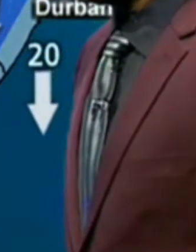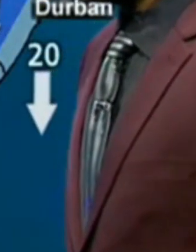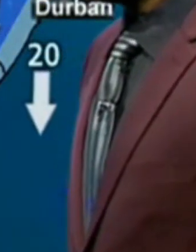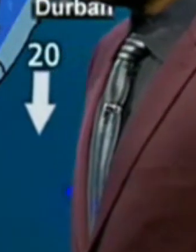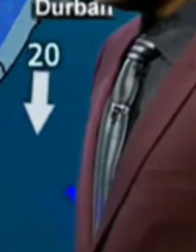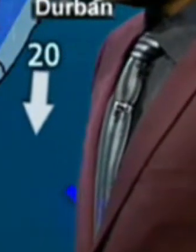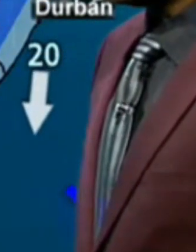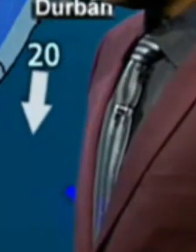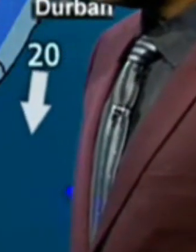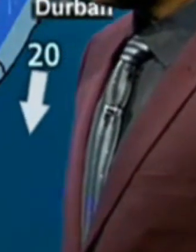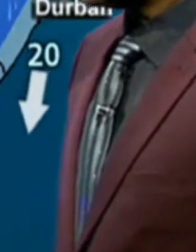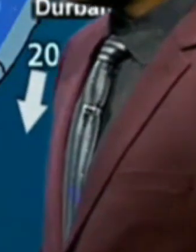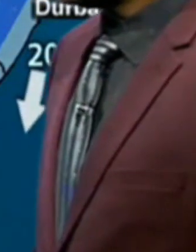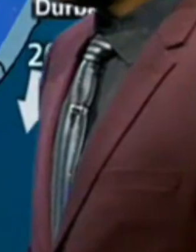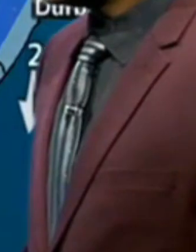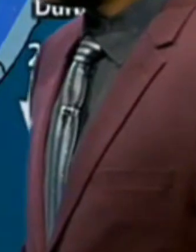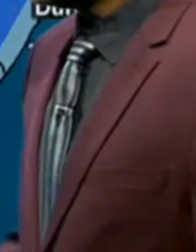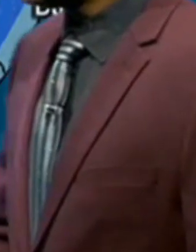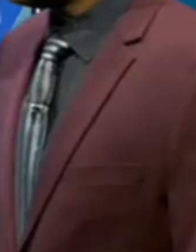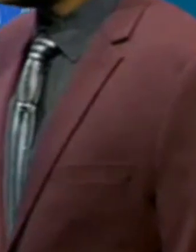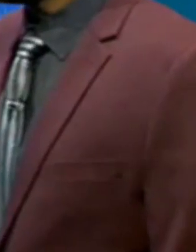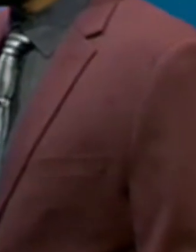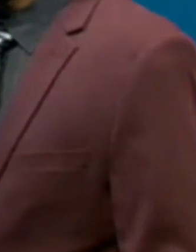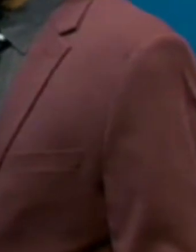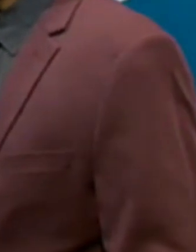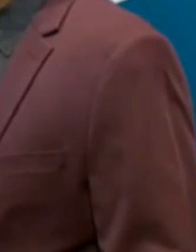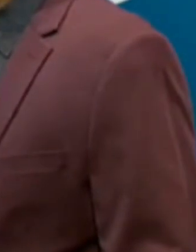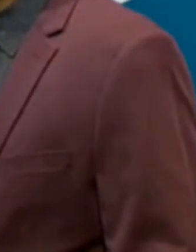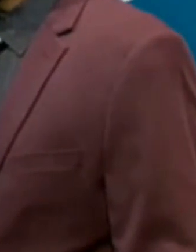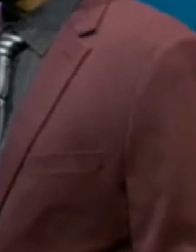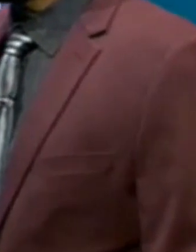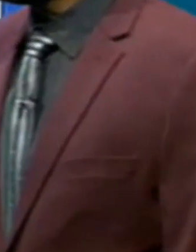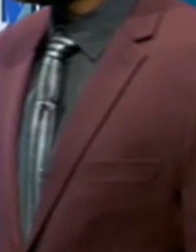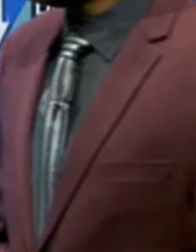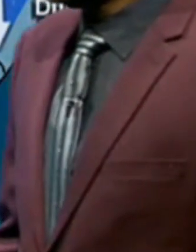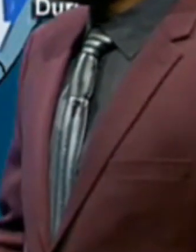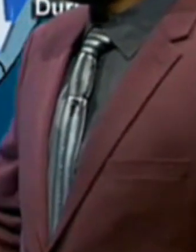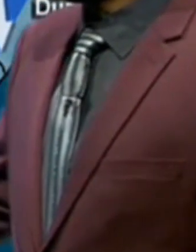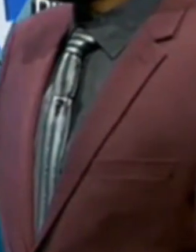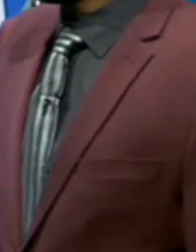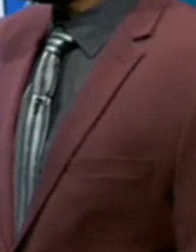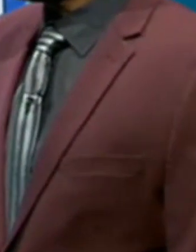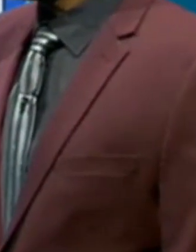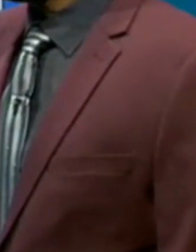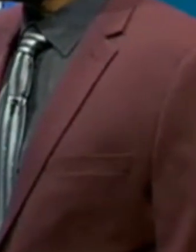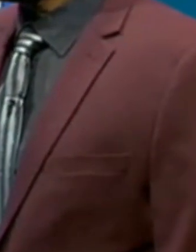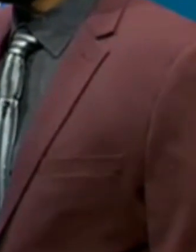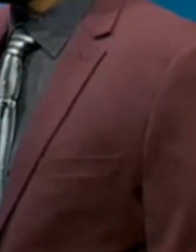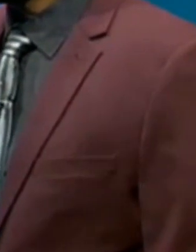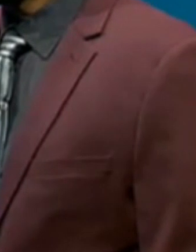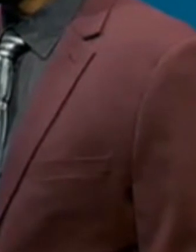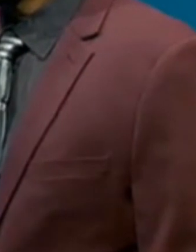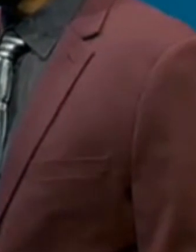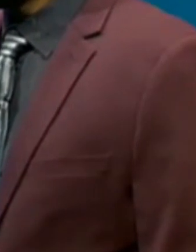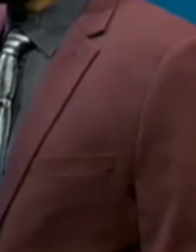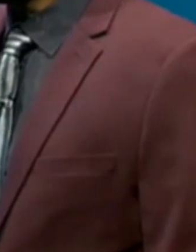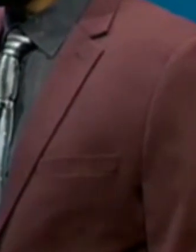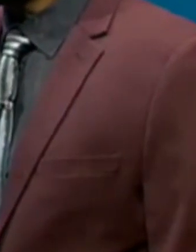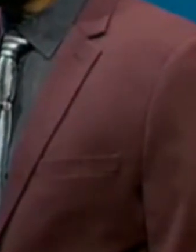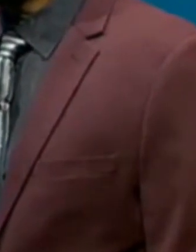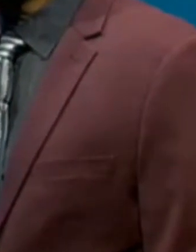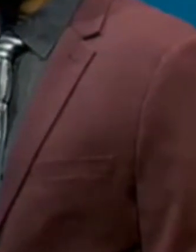tša labohlano bona gabotse kgonagalo tše di botse tša go thiba ga maru ka go kgetha dibaka gabotse na fela le tla fiša kudu ka go kgetha dibaka ka dikarolong tša ka North West